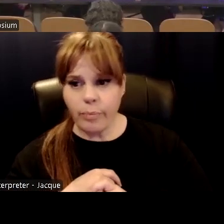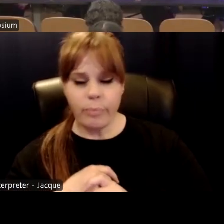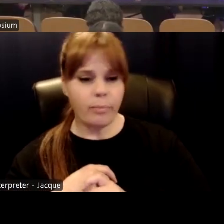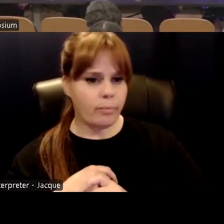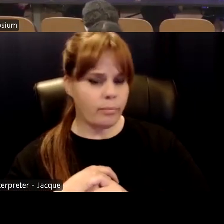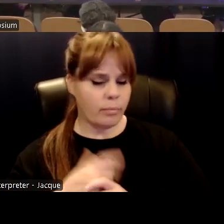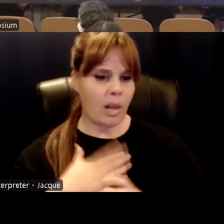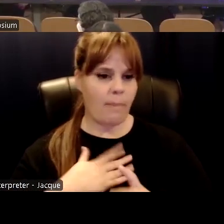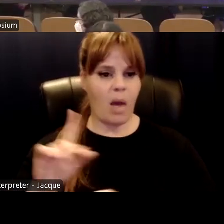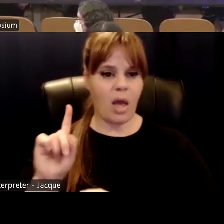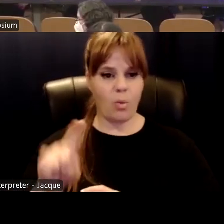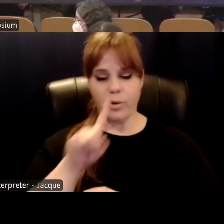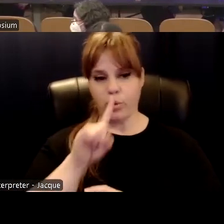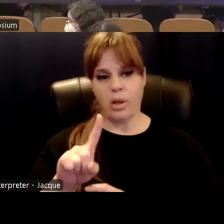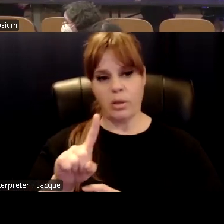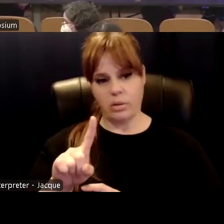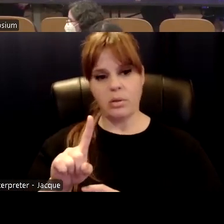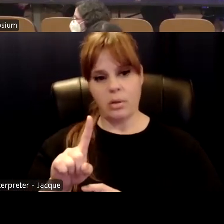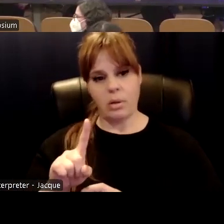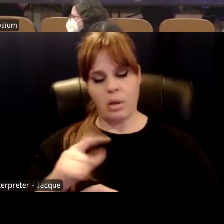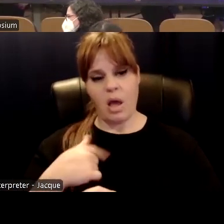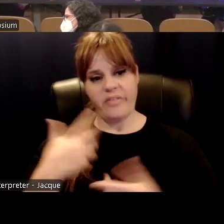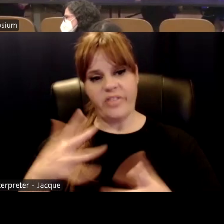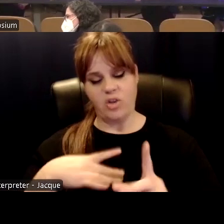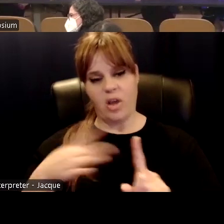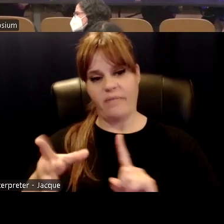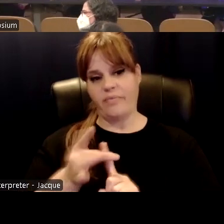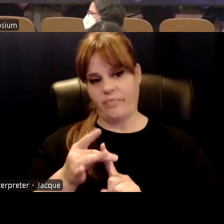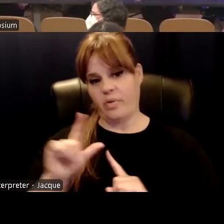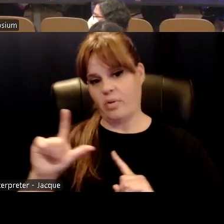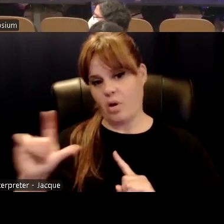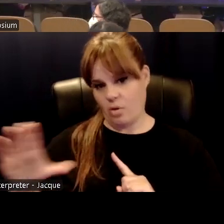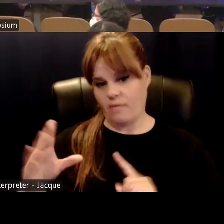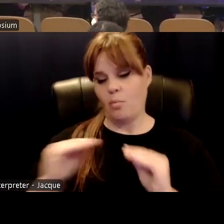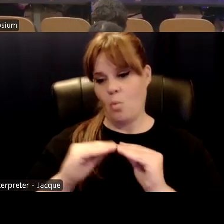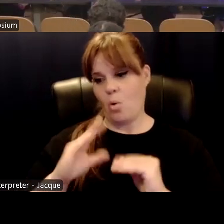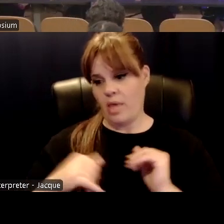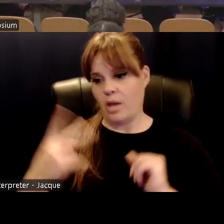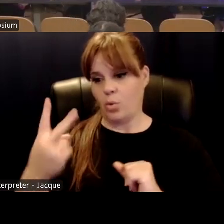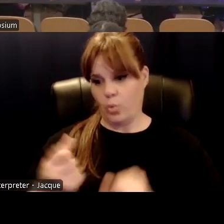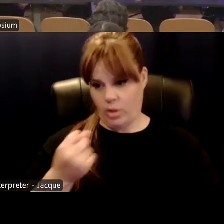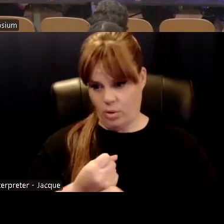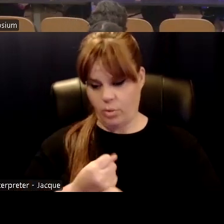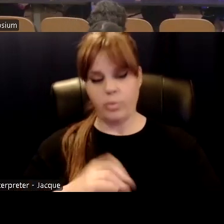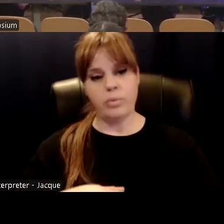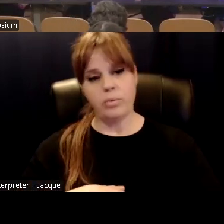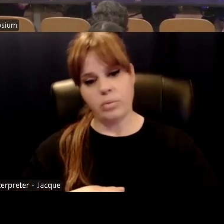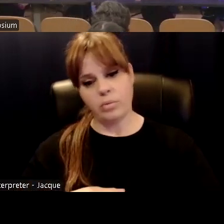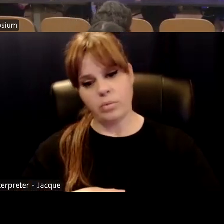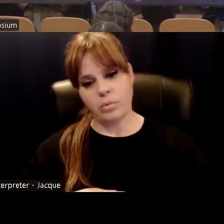My question is, I've had COVID, long COVID, for over 2 years. The majority of my